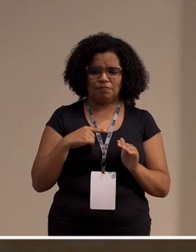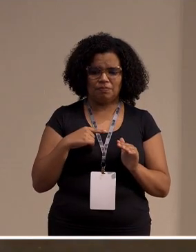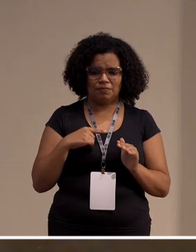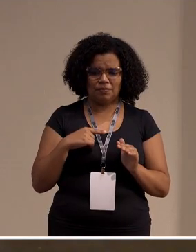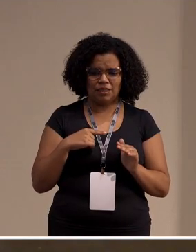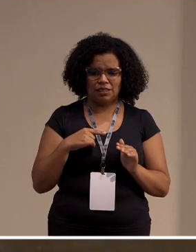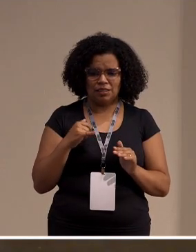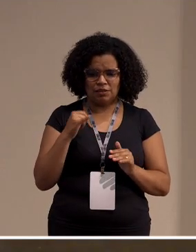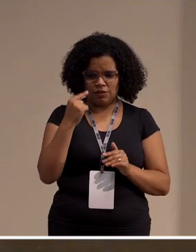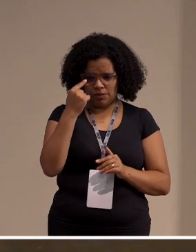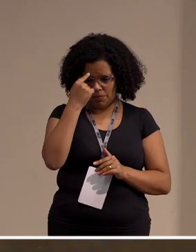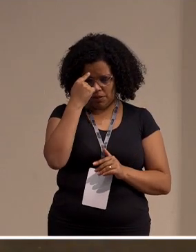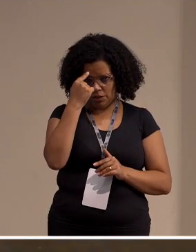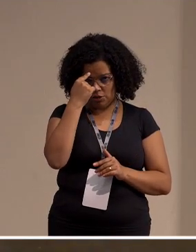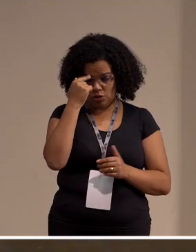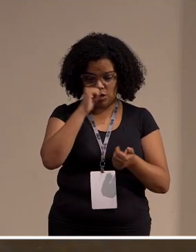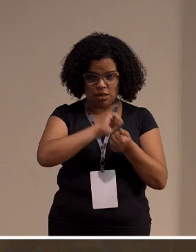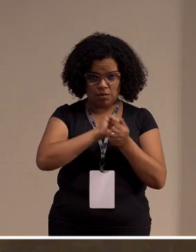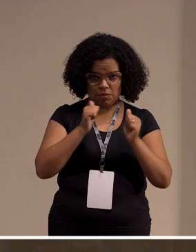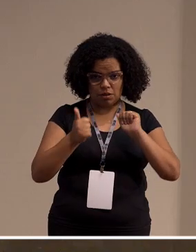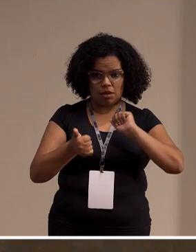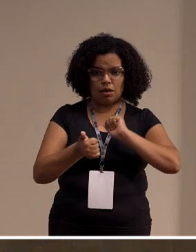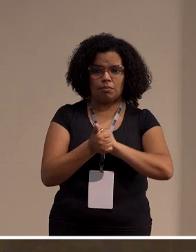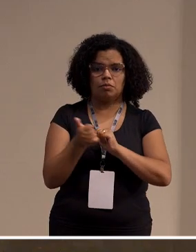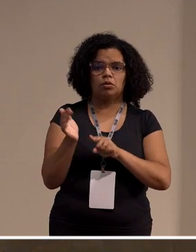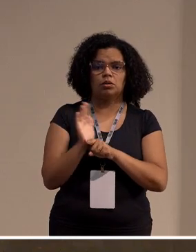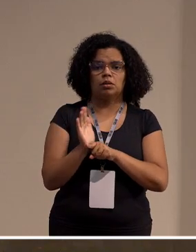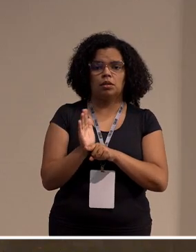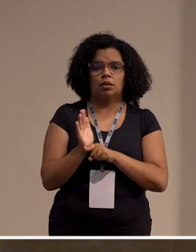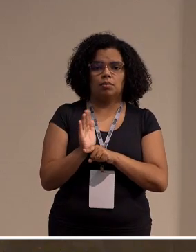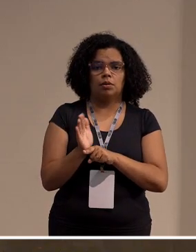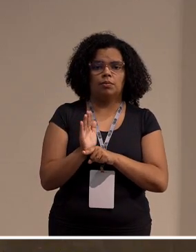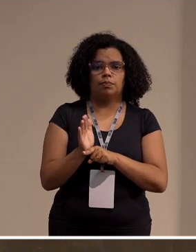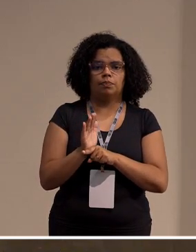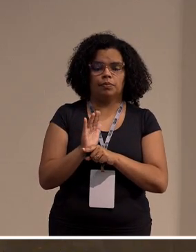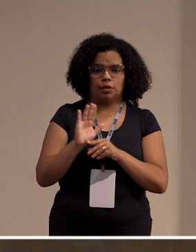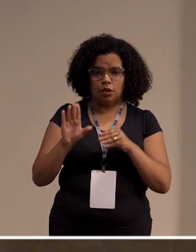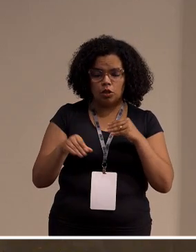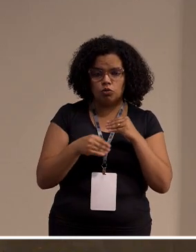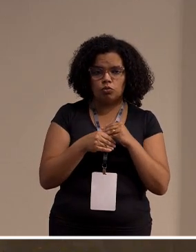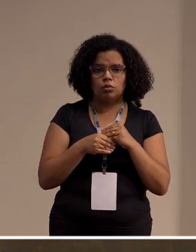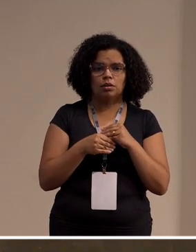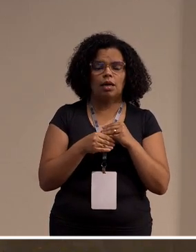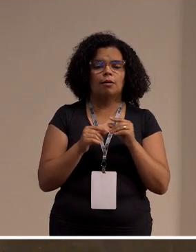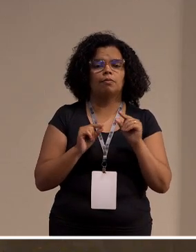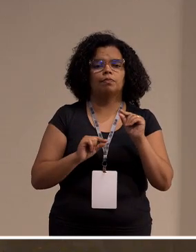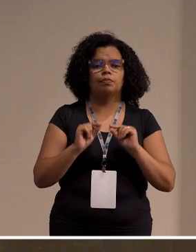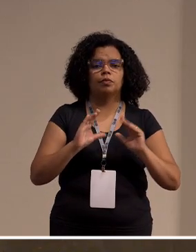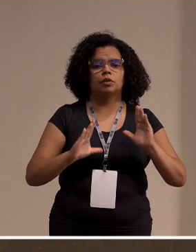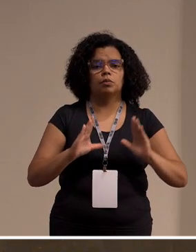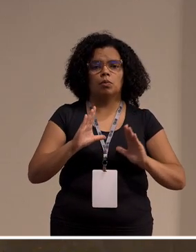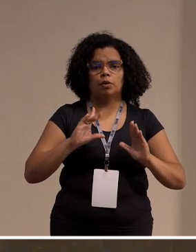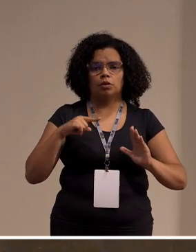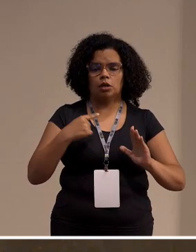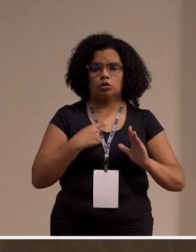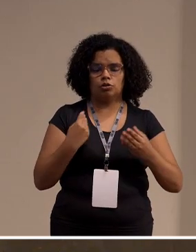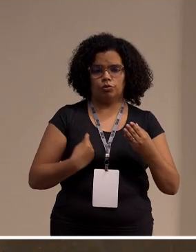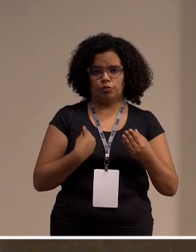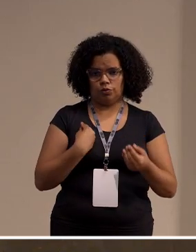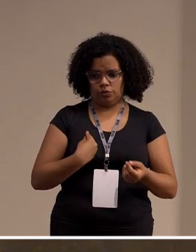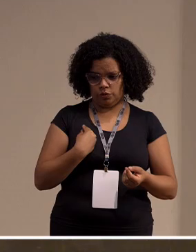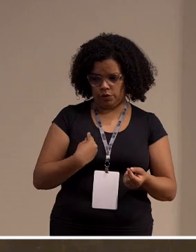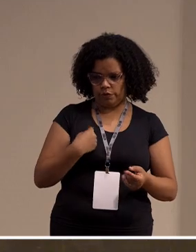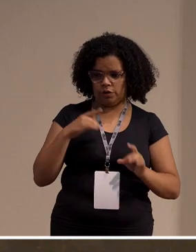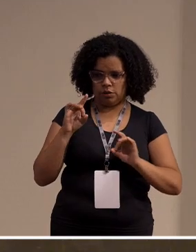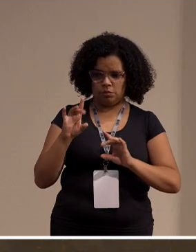se você pensou em adaptar seu livro para o cinema. E aí eu queria juntar com isso esse momento que a gente vive, em